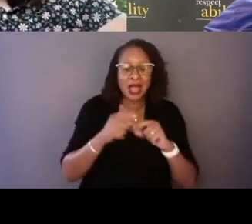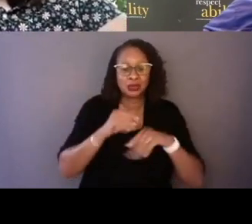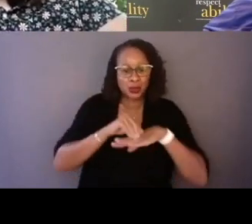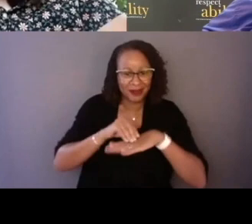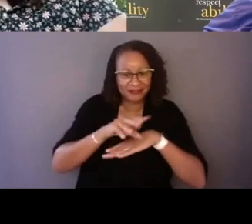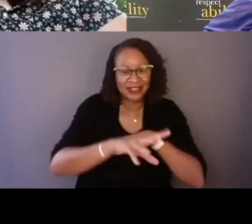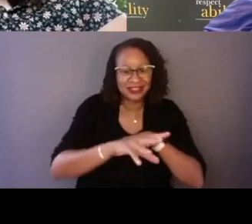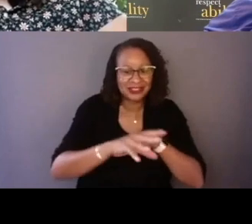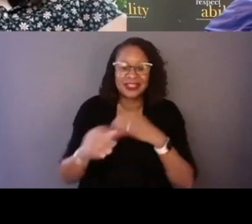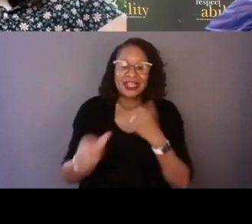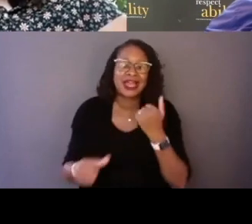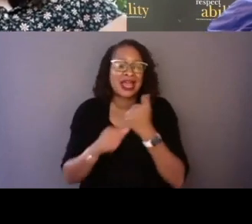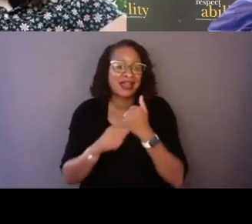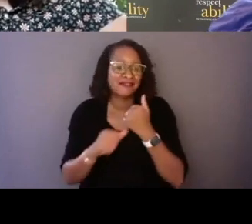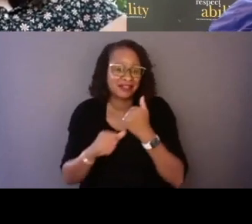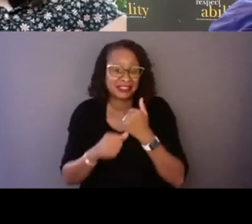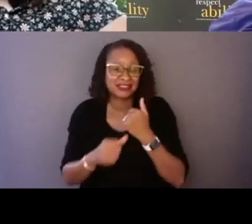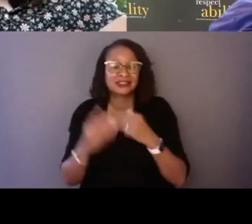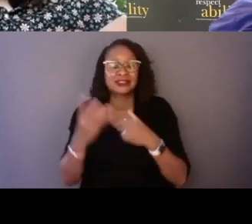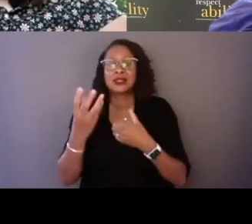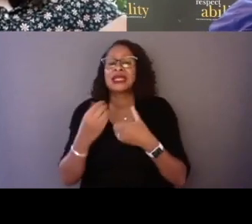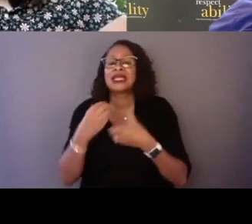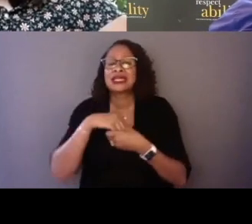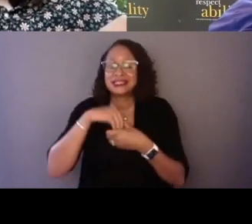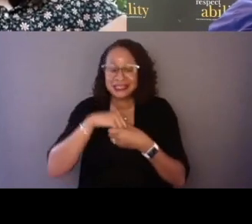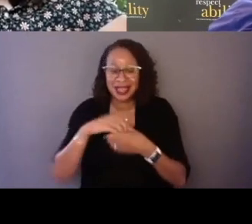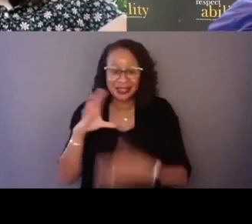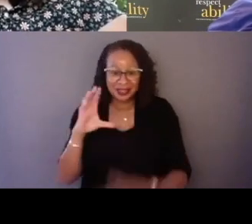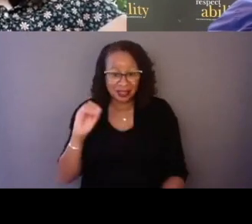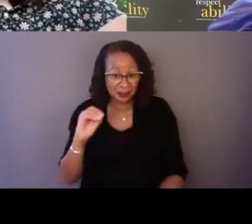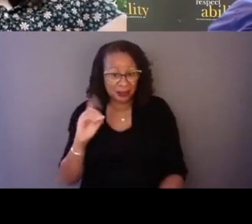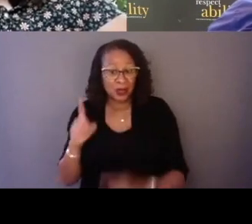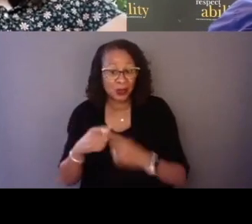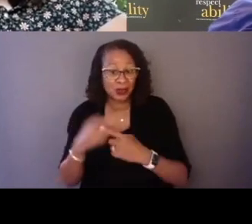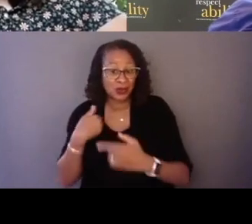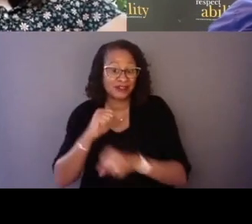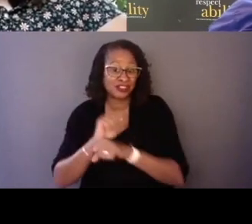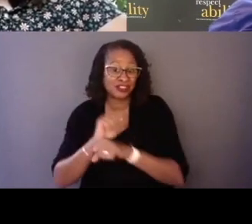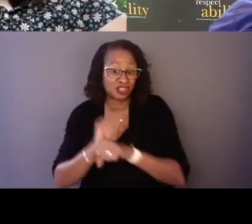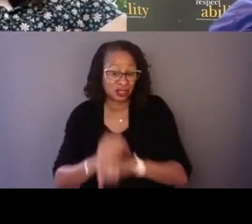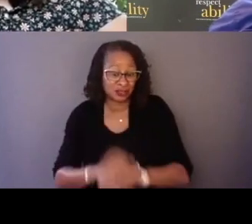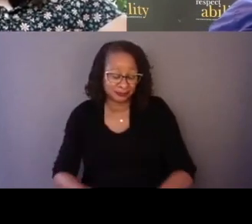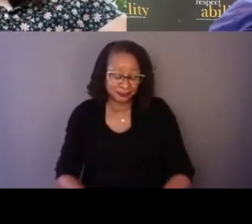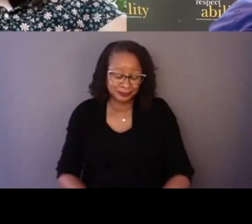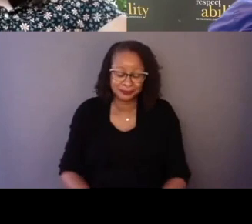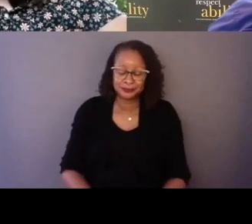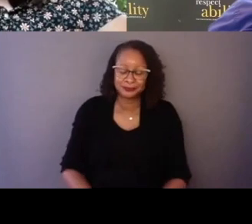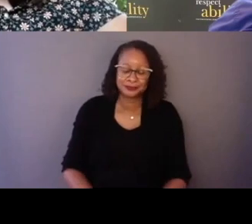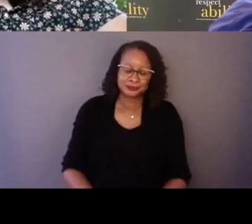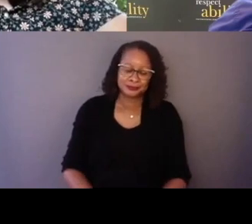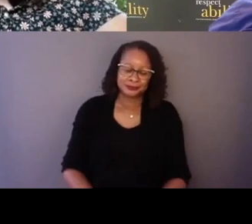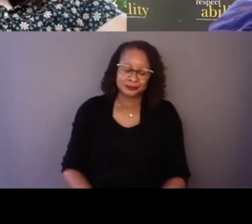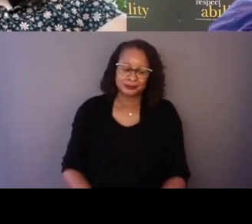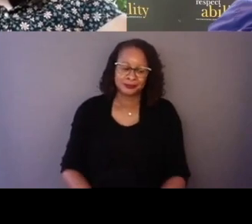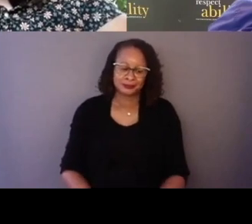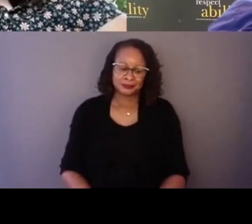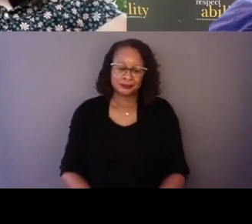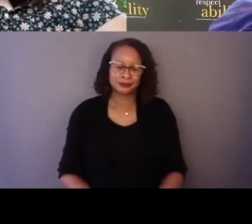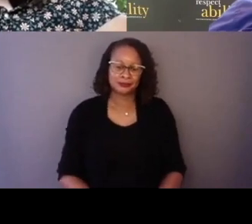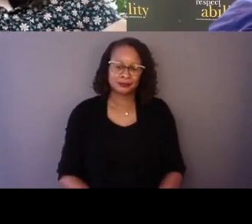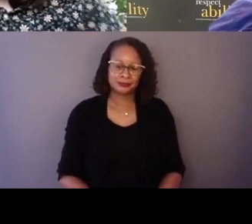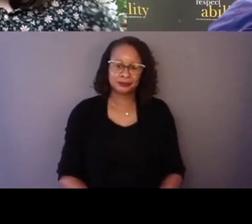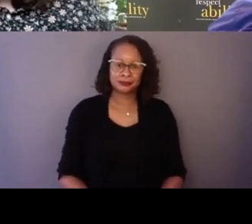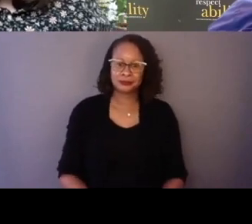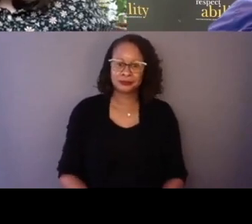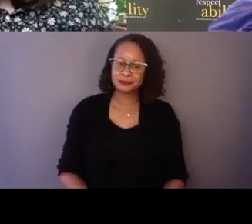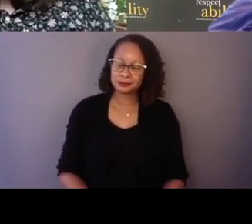effectively use your role as, and be an advocate within the roles that you find yourself. We have this